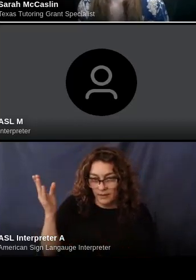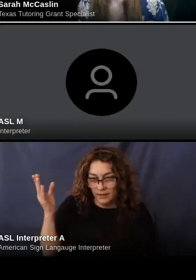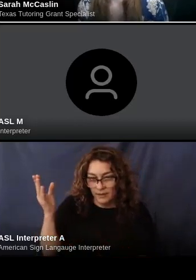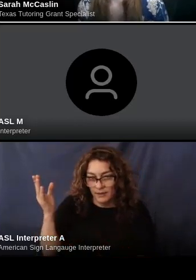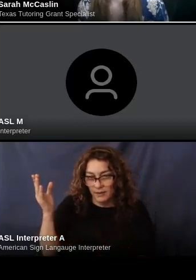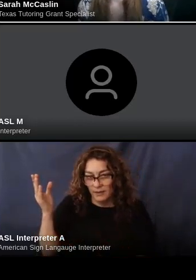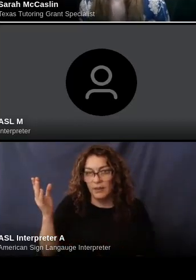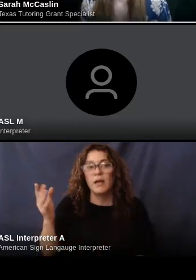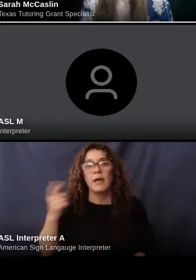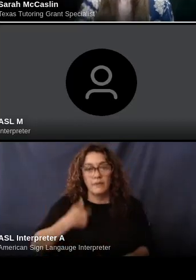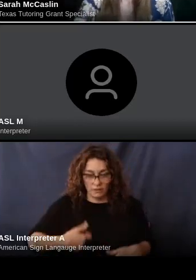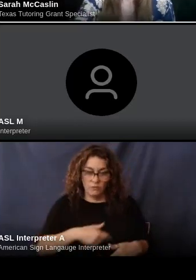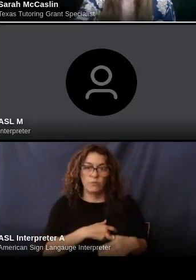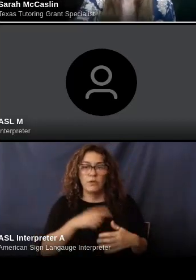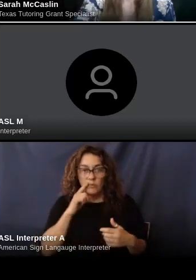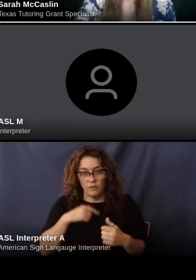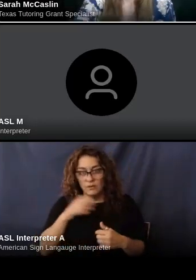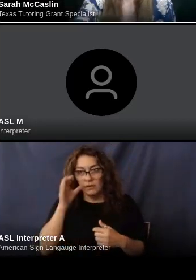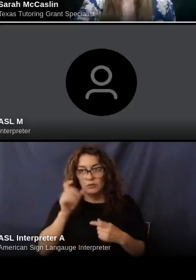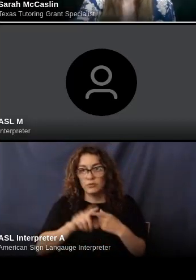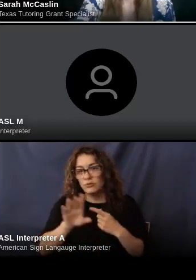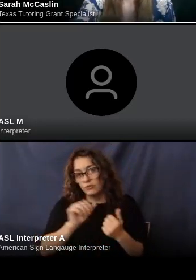that those challenges are heard.